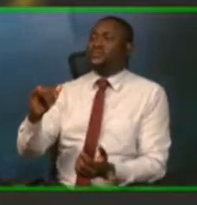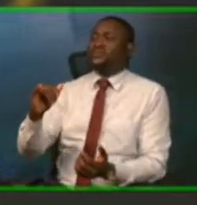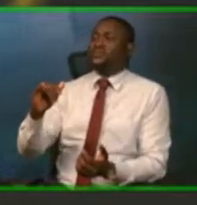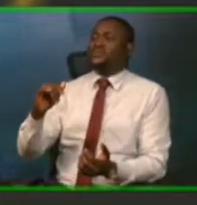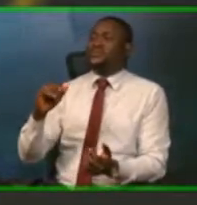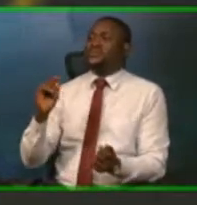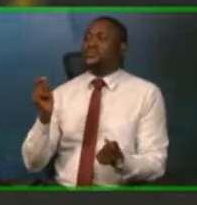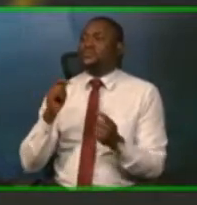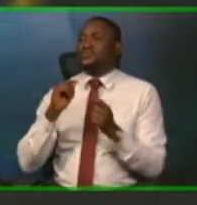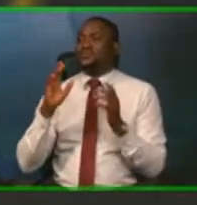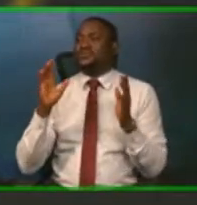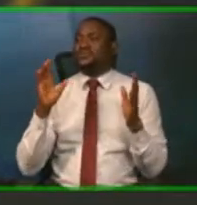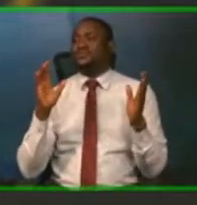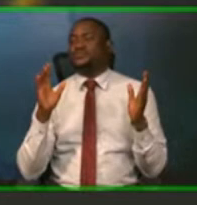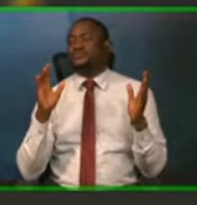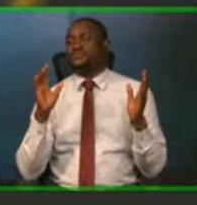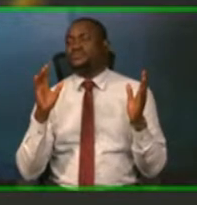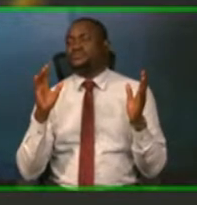Hallelujah.